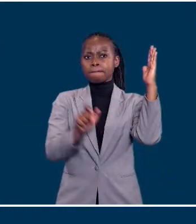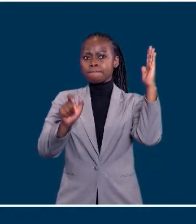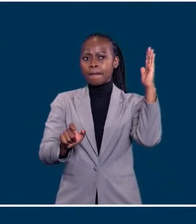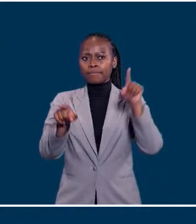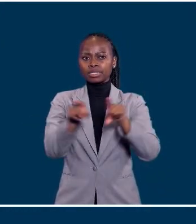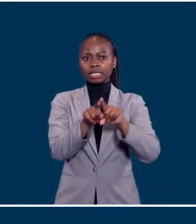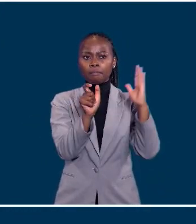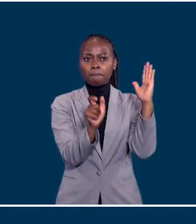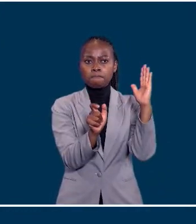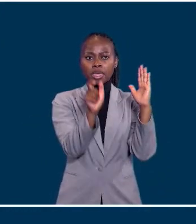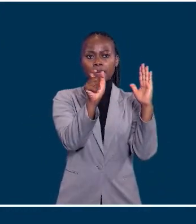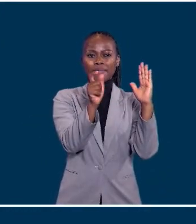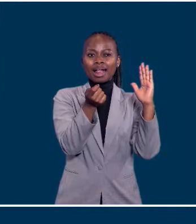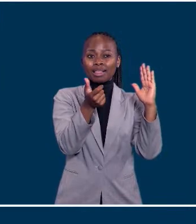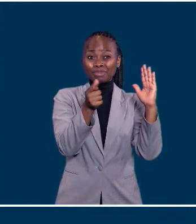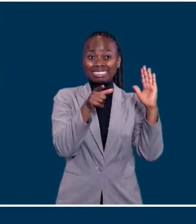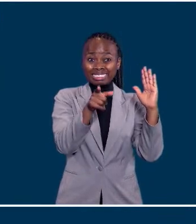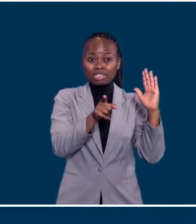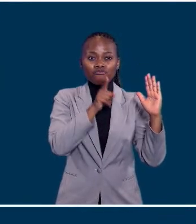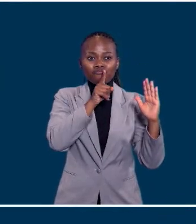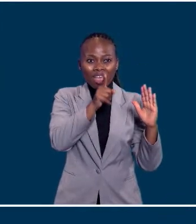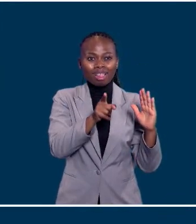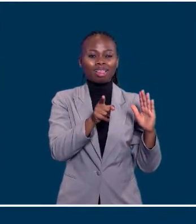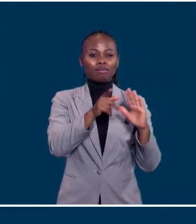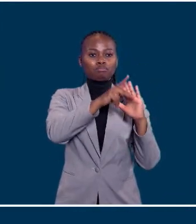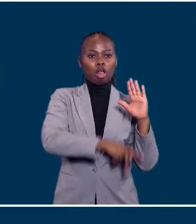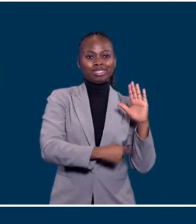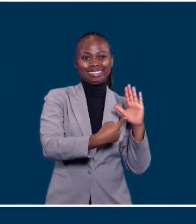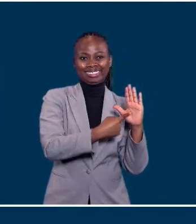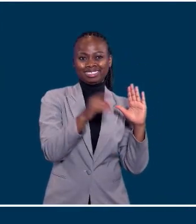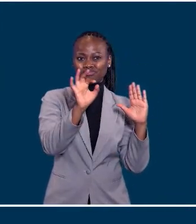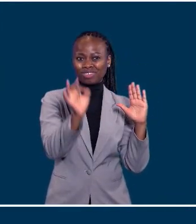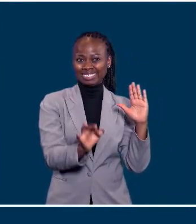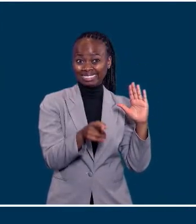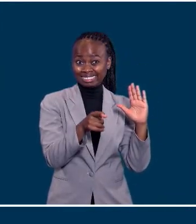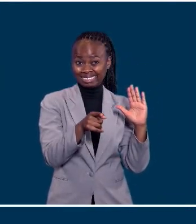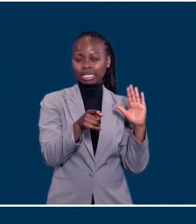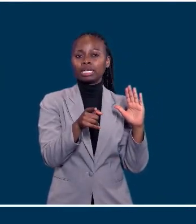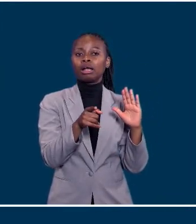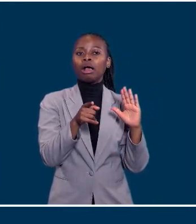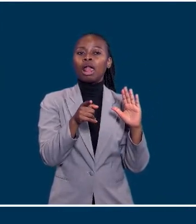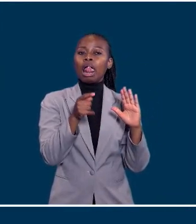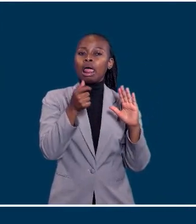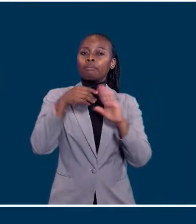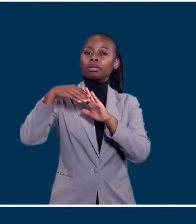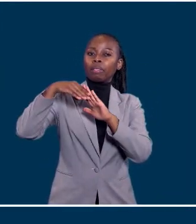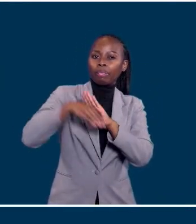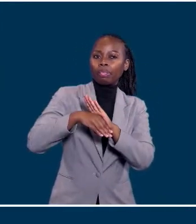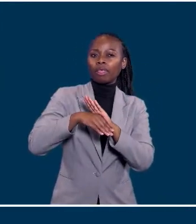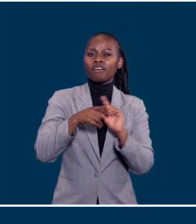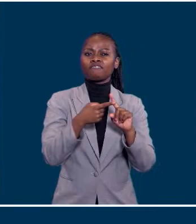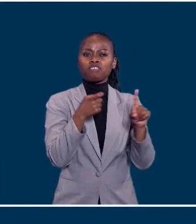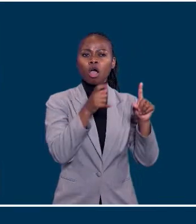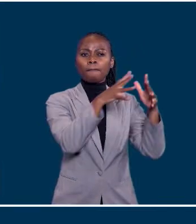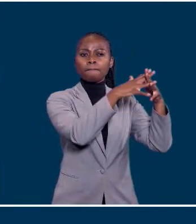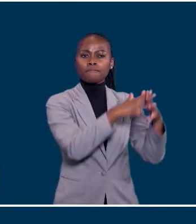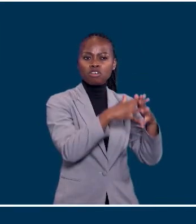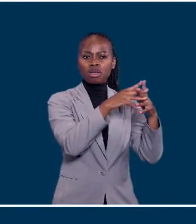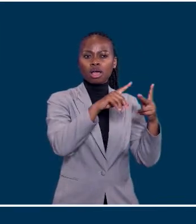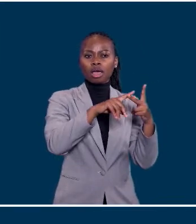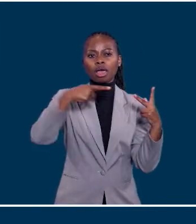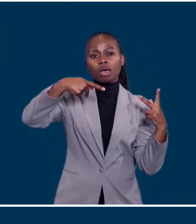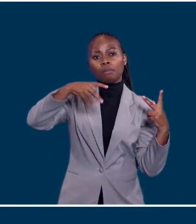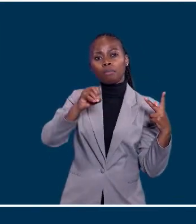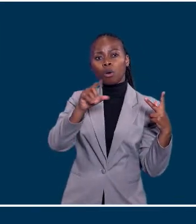the extent to which the real policy rate has fallen in countries running from the US on the left to Poland on